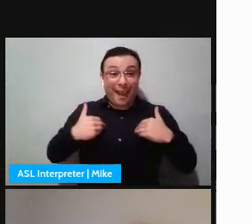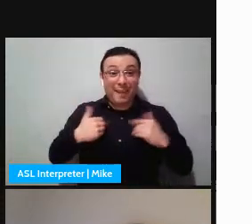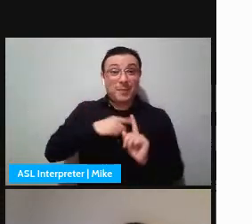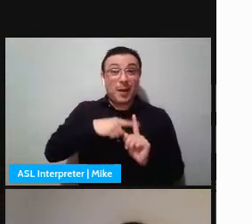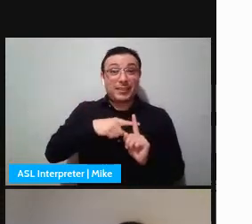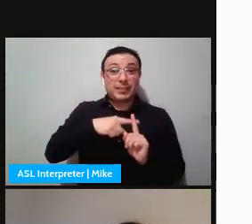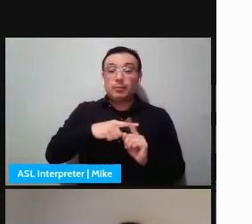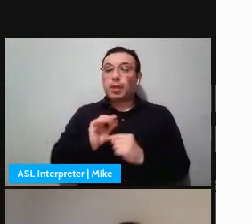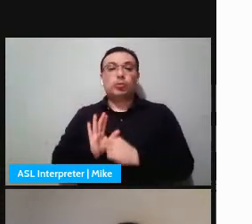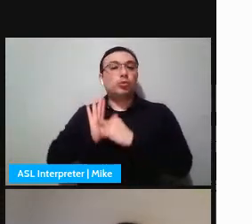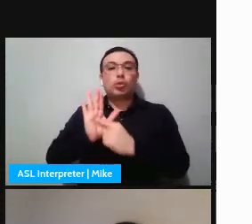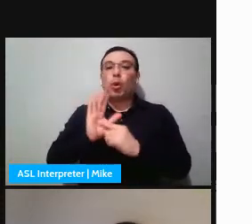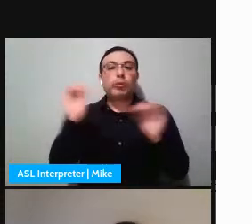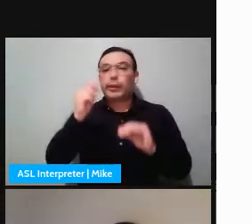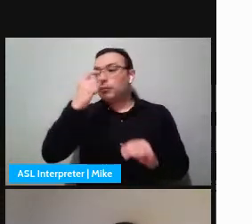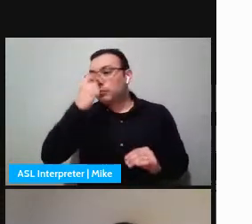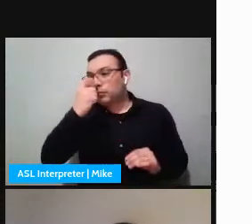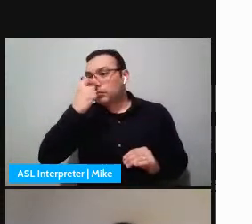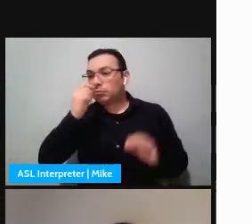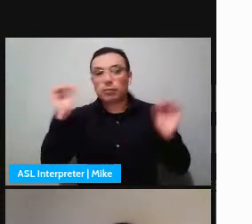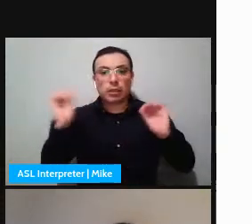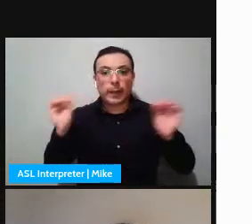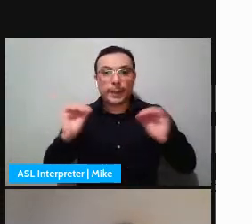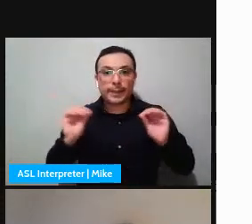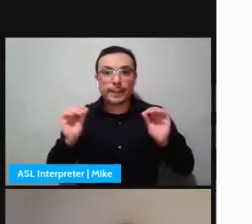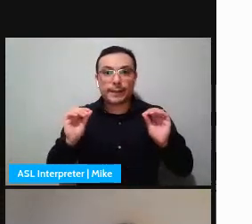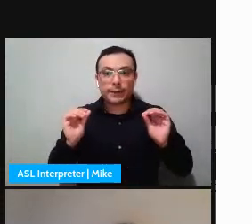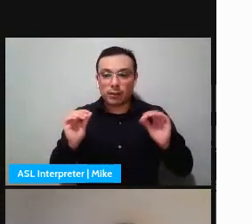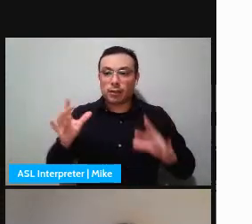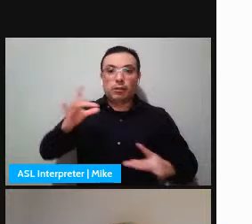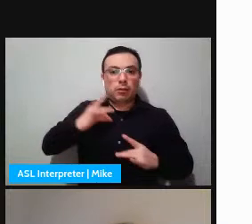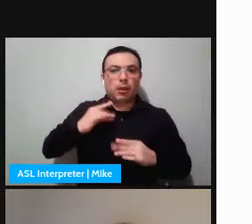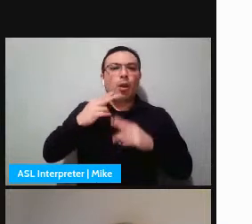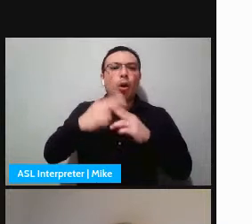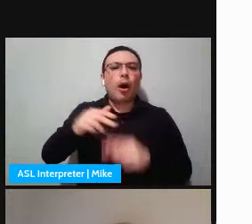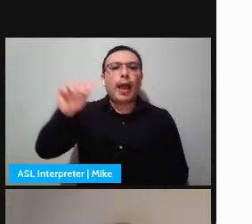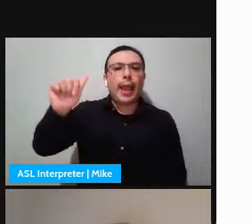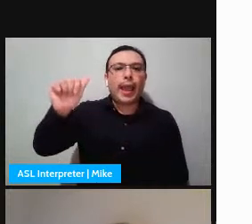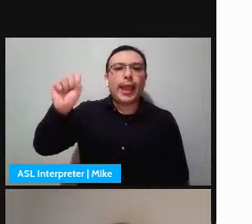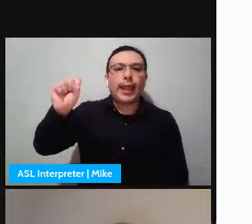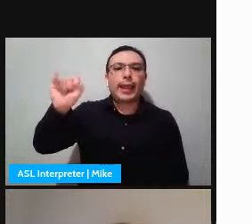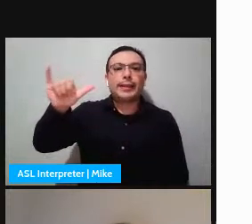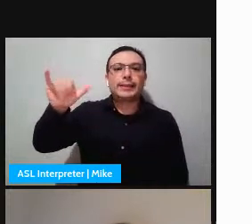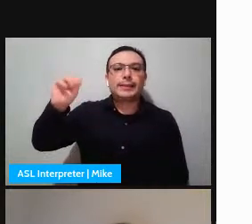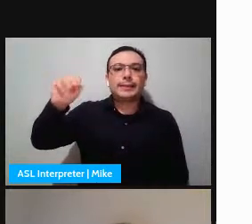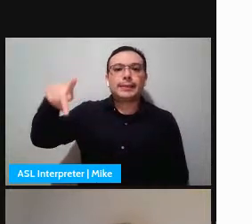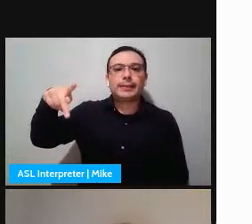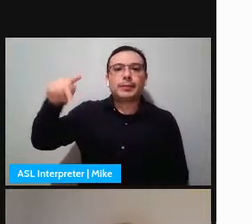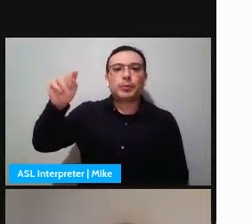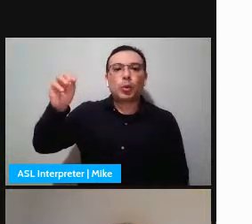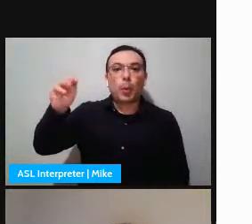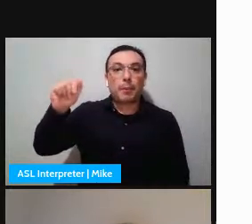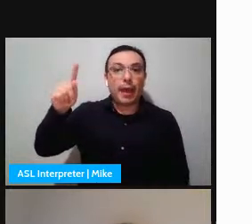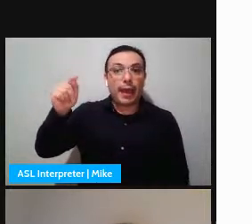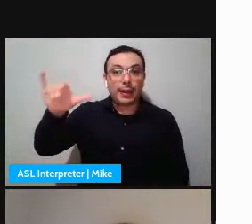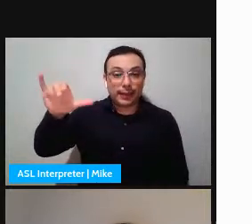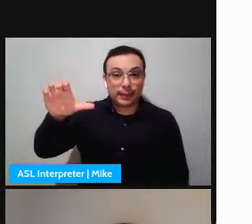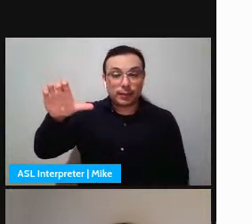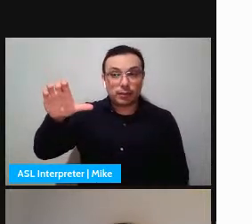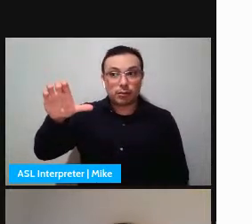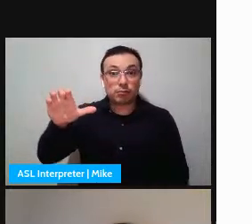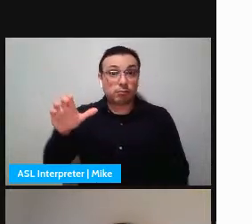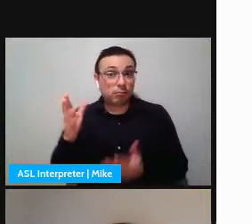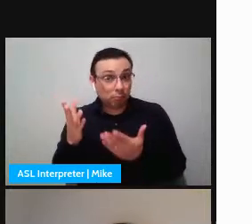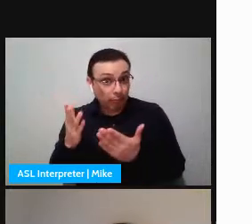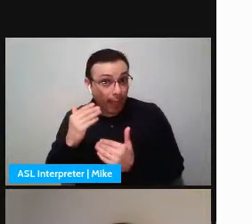you have asymptomatic infection as well? So that is still being studied. There are